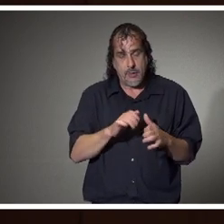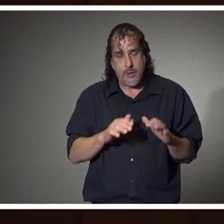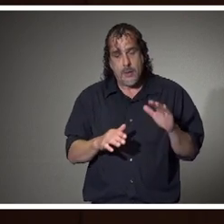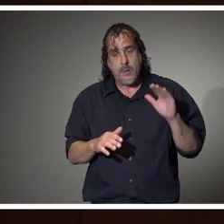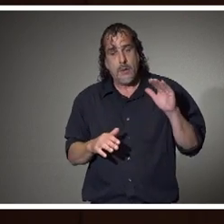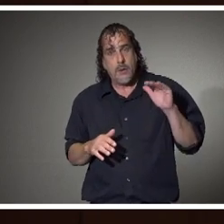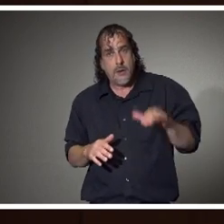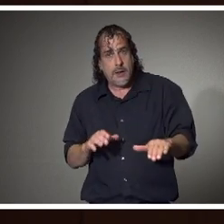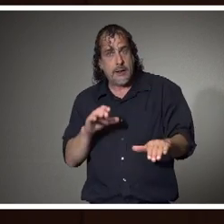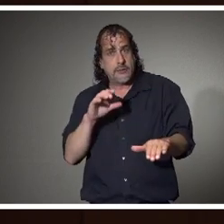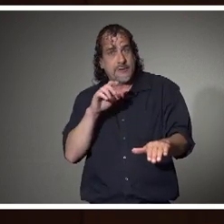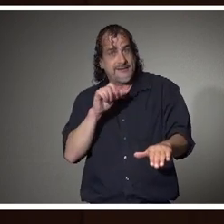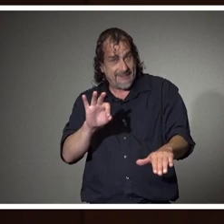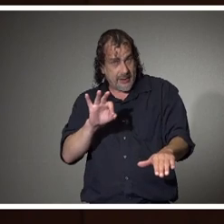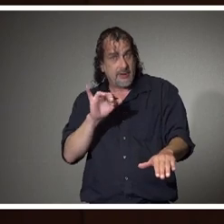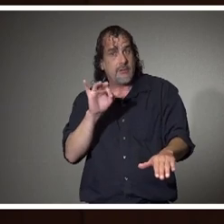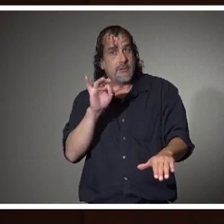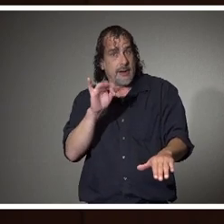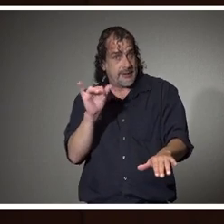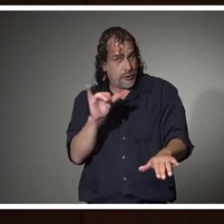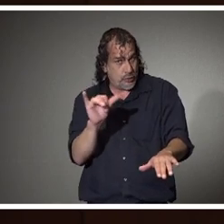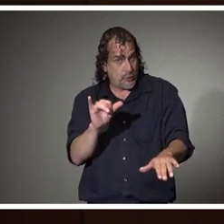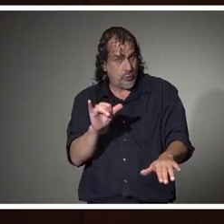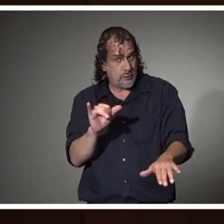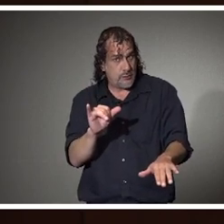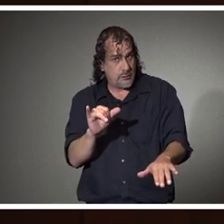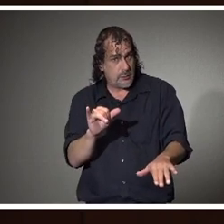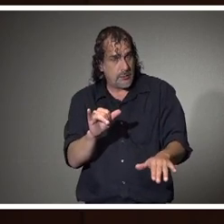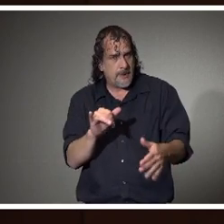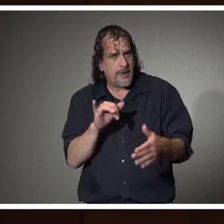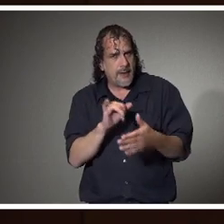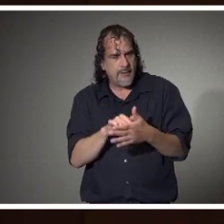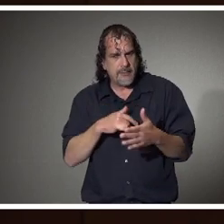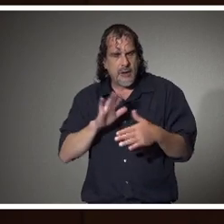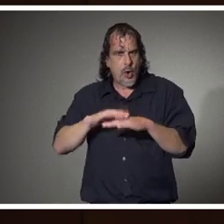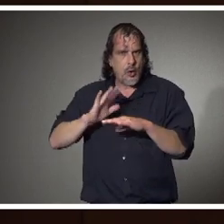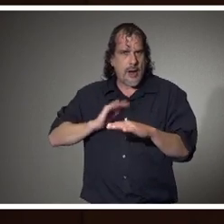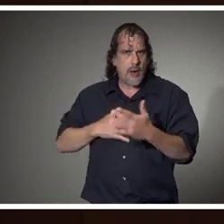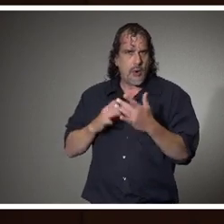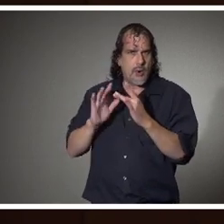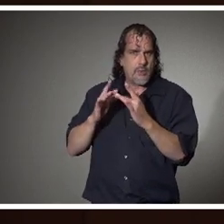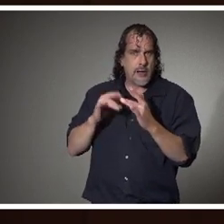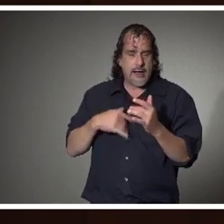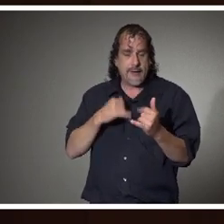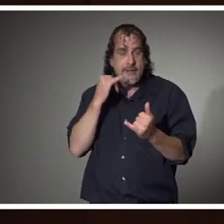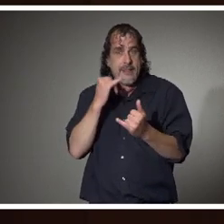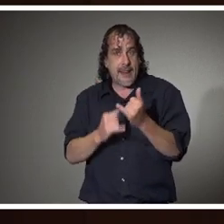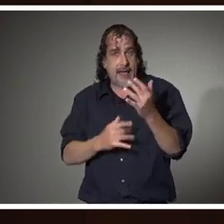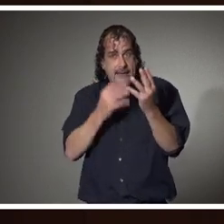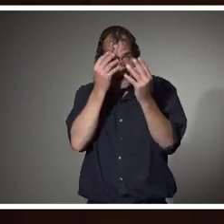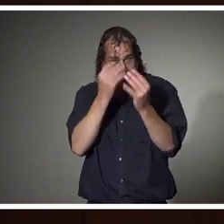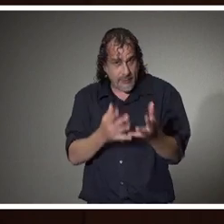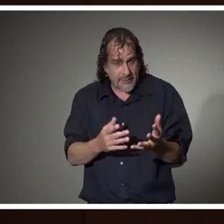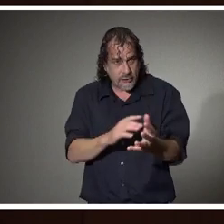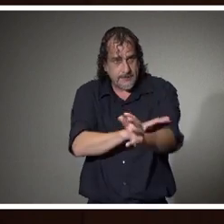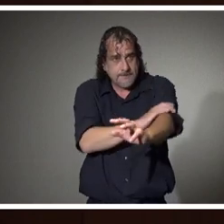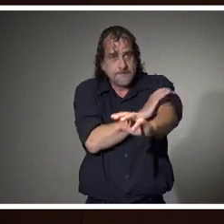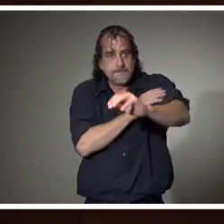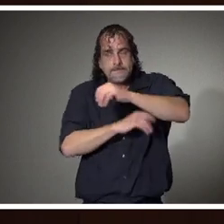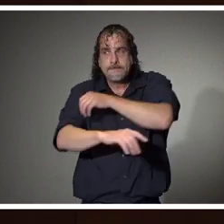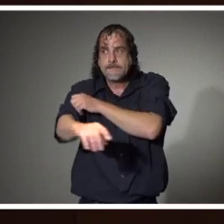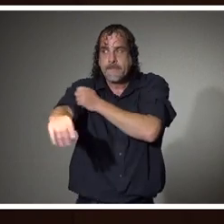our COVID-like illness reports. And that'll be available on our website. And then the one last new bit of data, we're in our